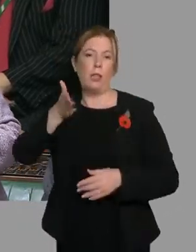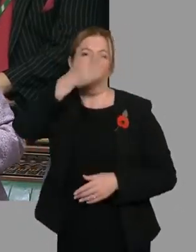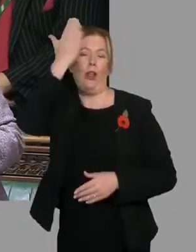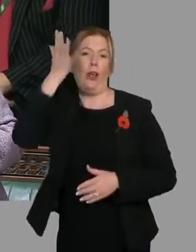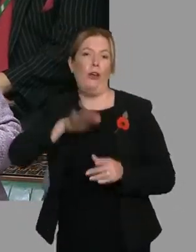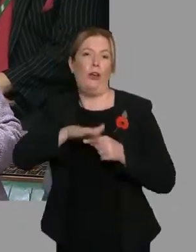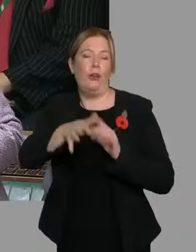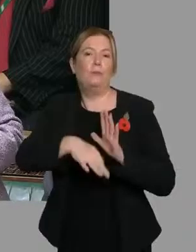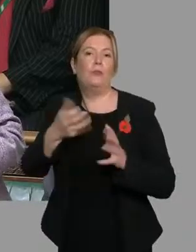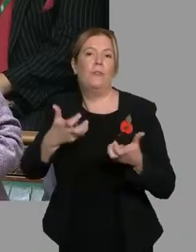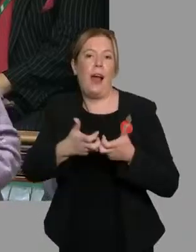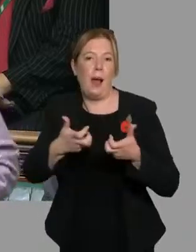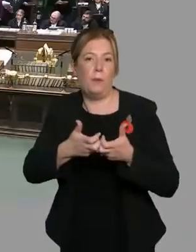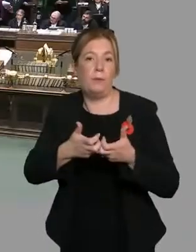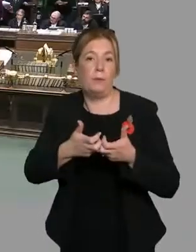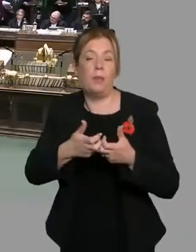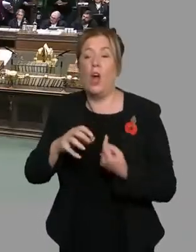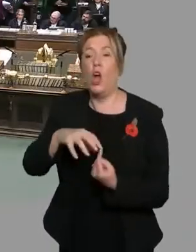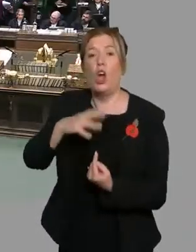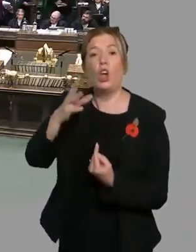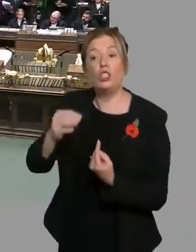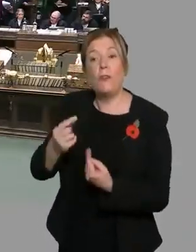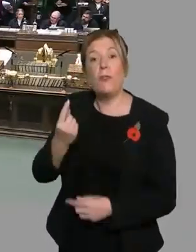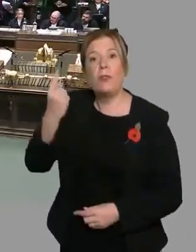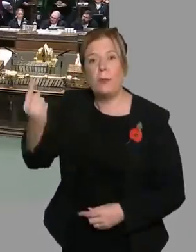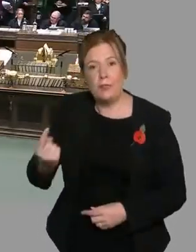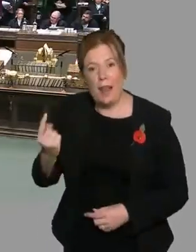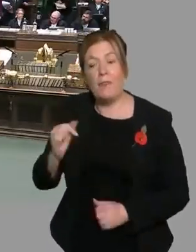lessons of their behaviour too?